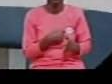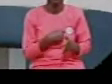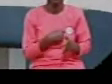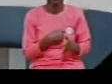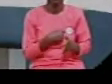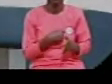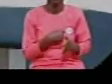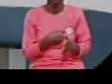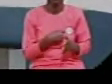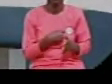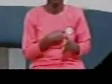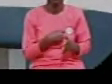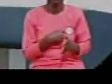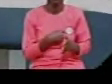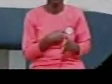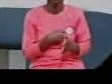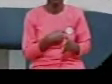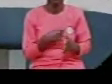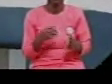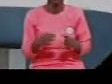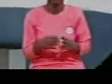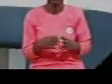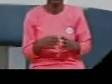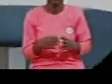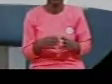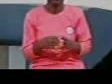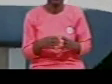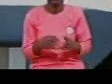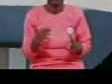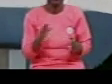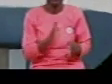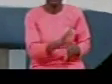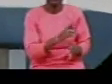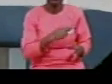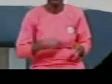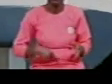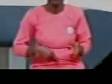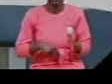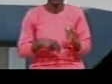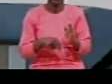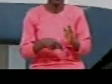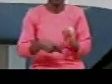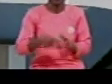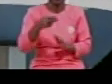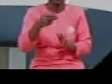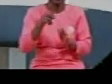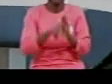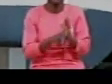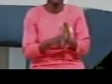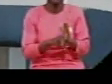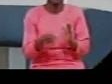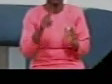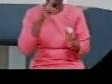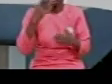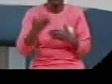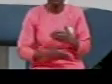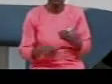on Petru, that's His Royal Highness. Please, you are welcome. Can we recognize you? We are told.